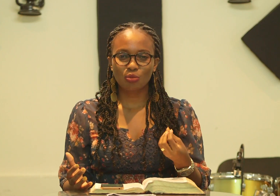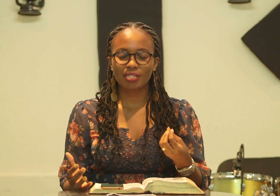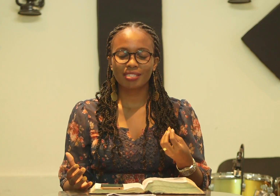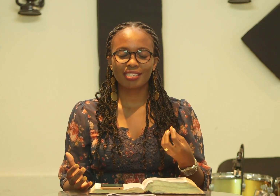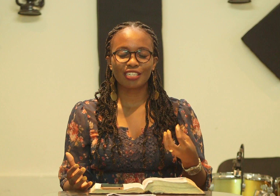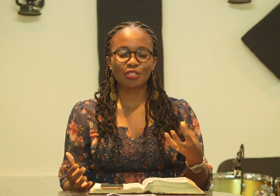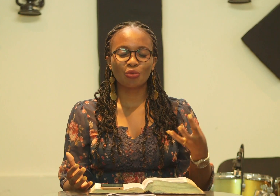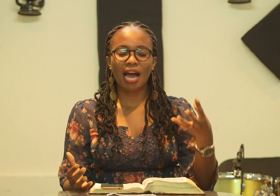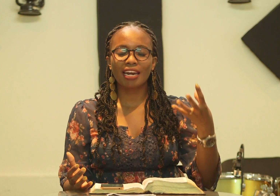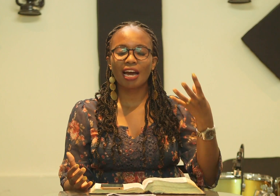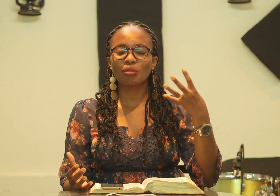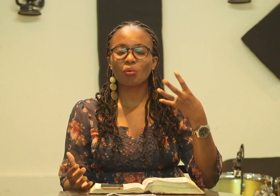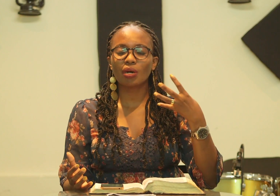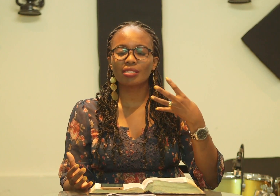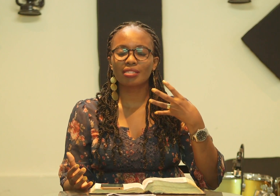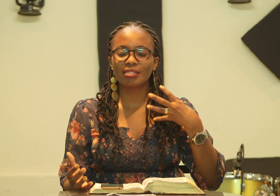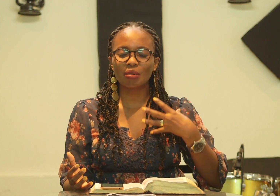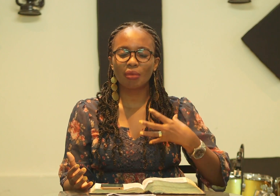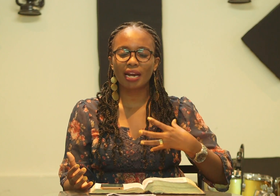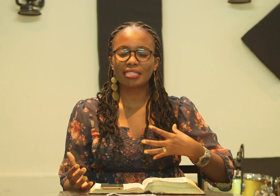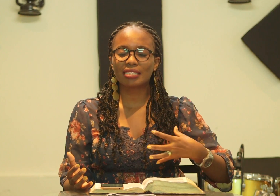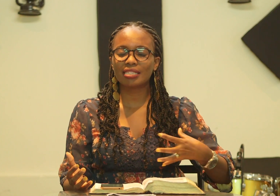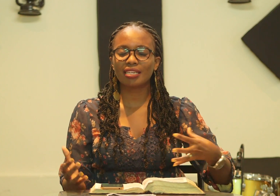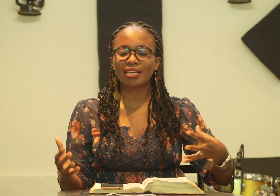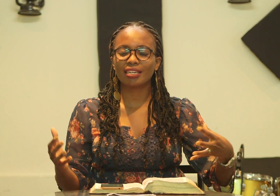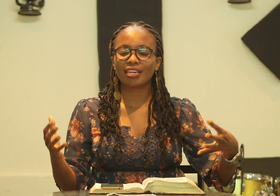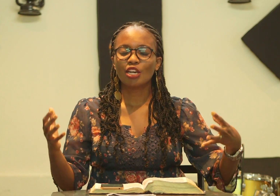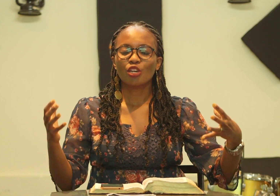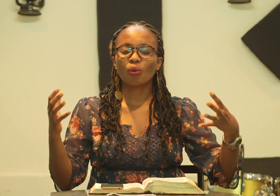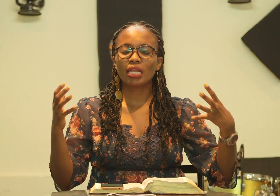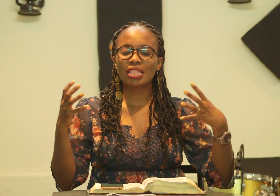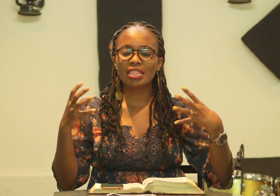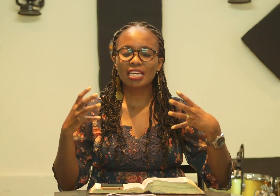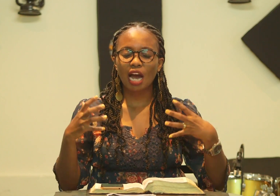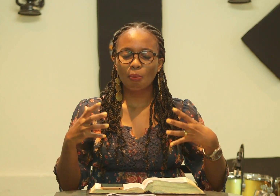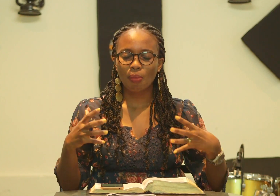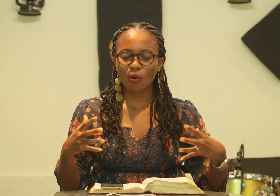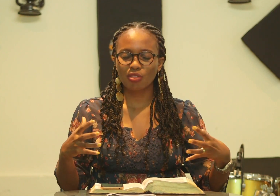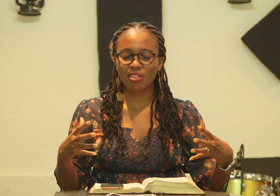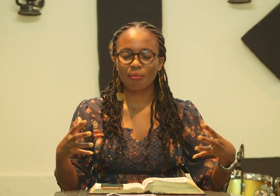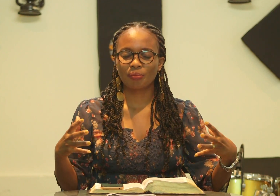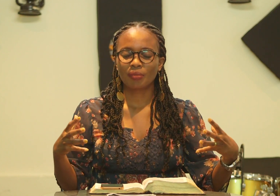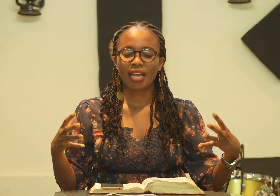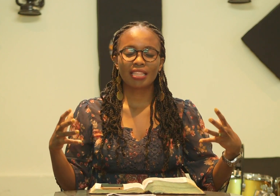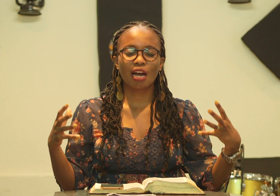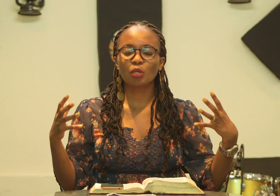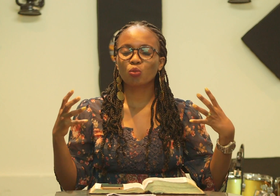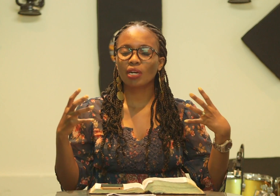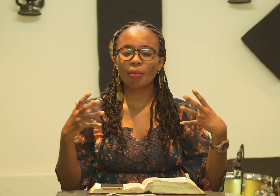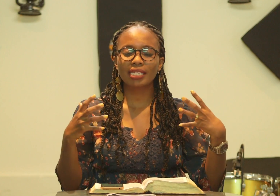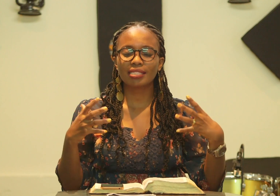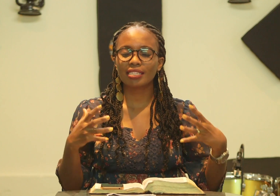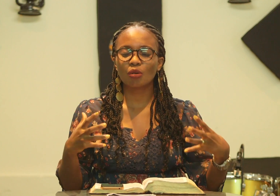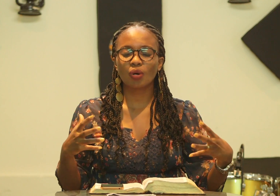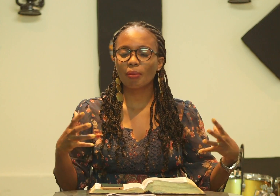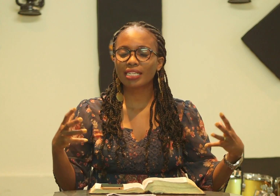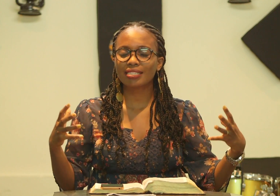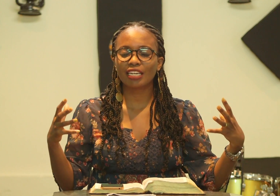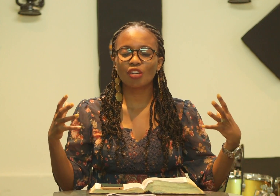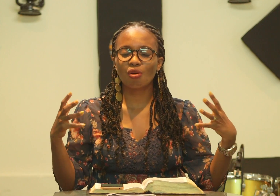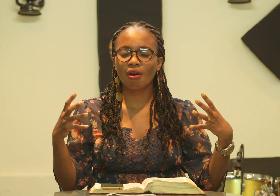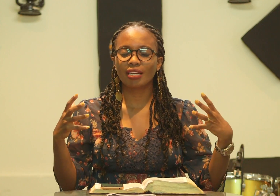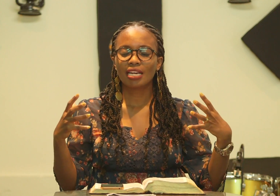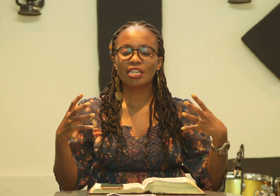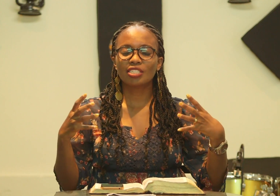the words we are singing, to allow the words simmer and sink in, you know, and think about them and think about what am I singing? What am